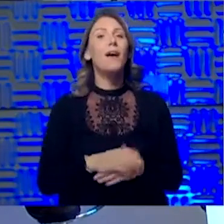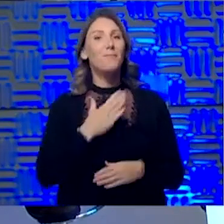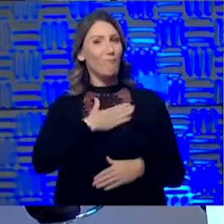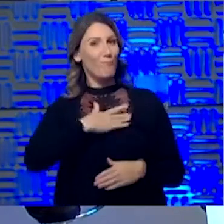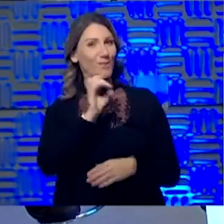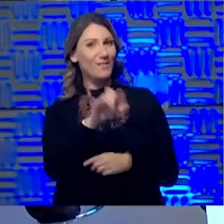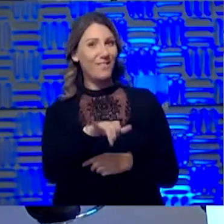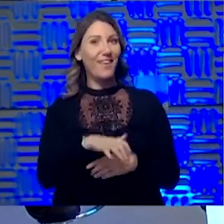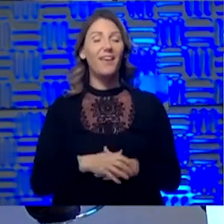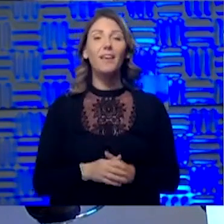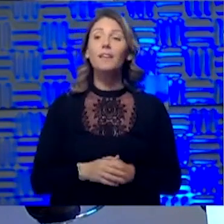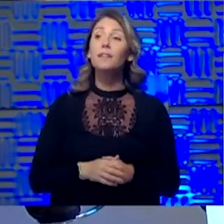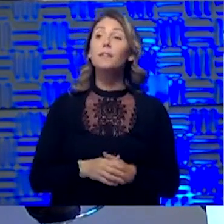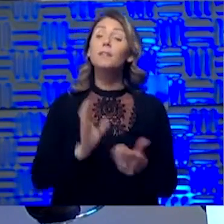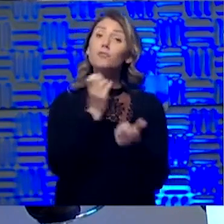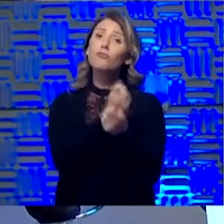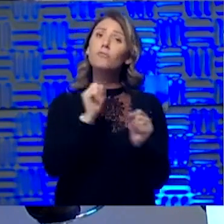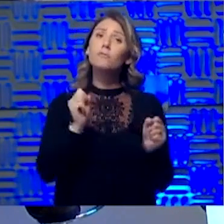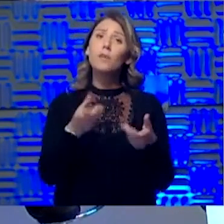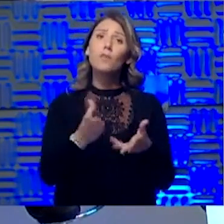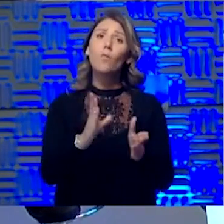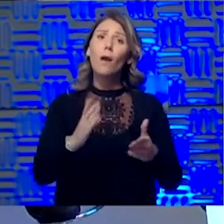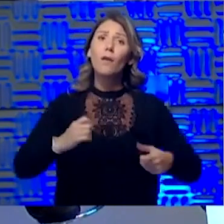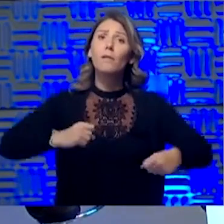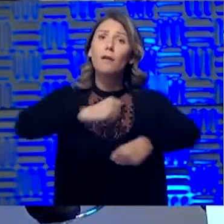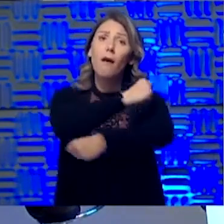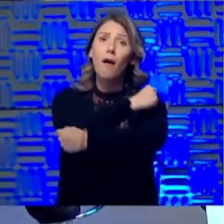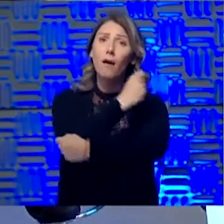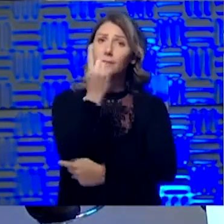know? Or is there a safe way to hug somebody?